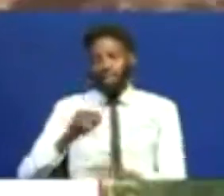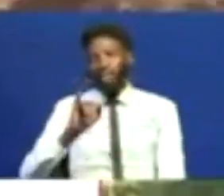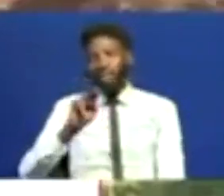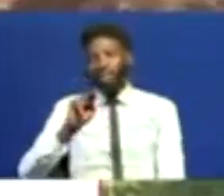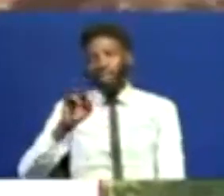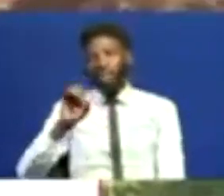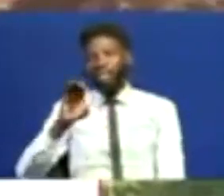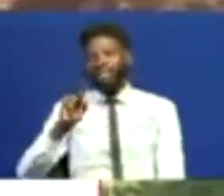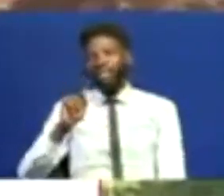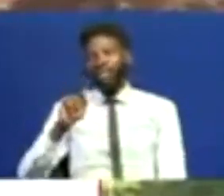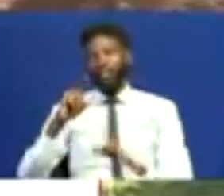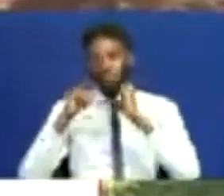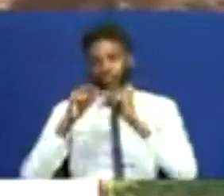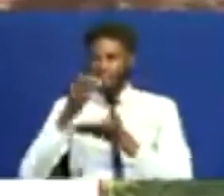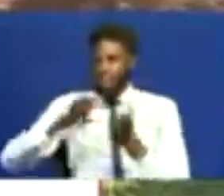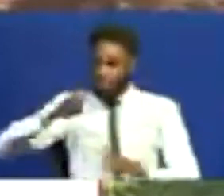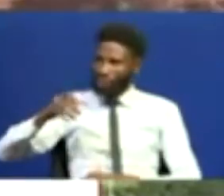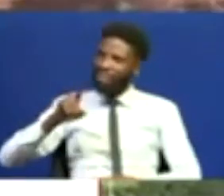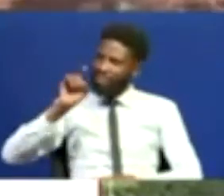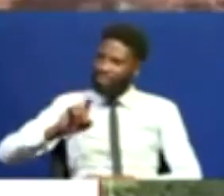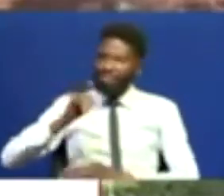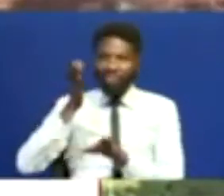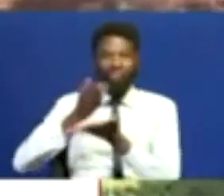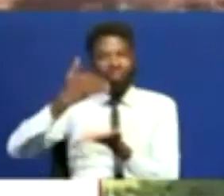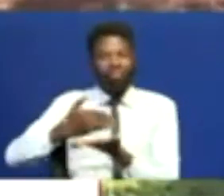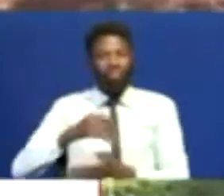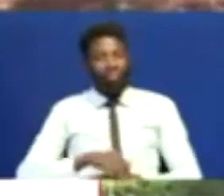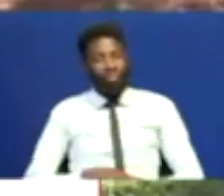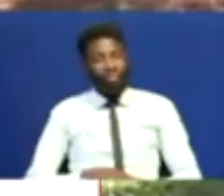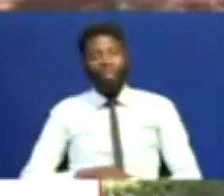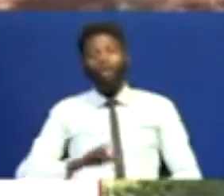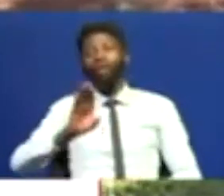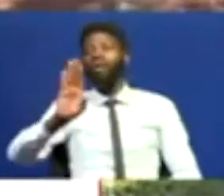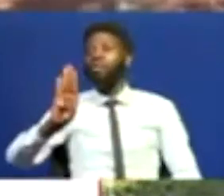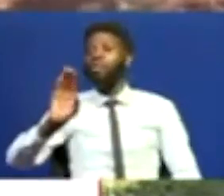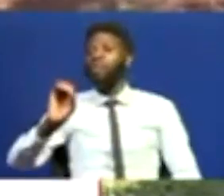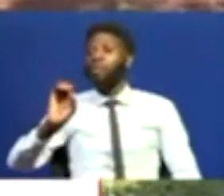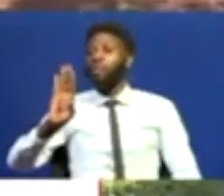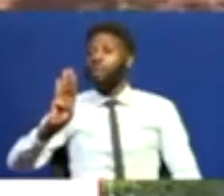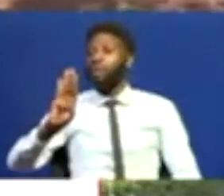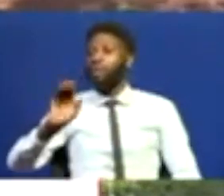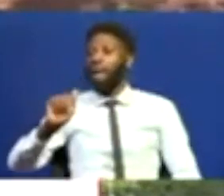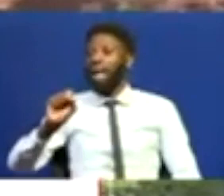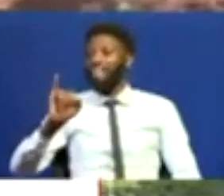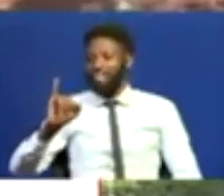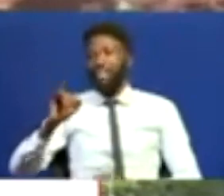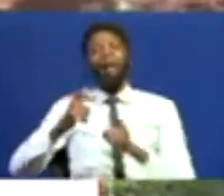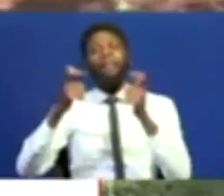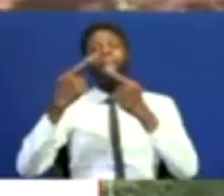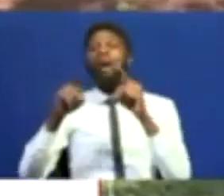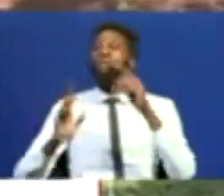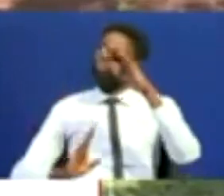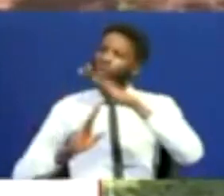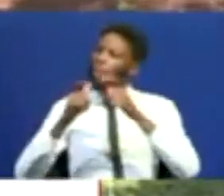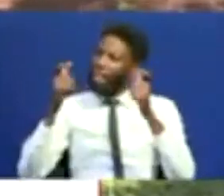constituency. Bubasi geographically is large, but it's not the largest, because you will get